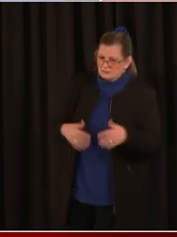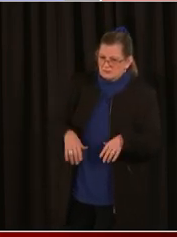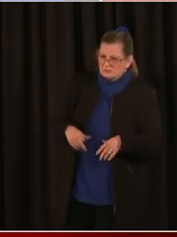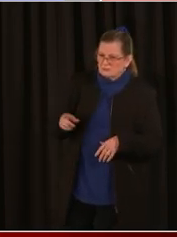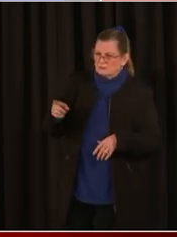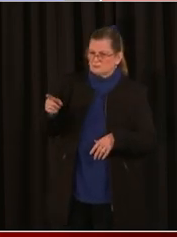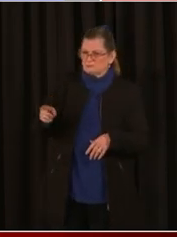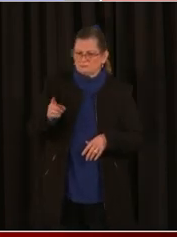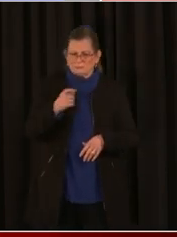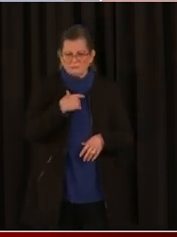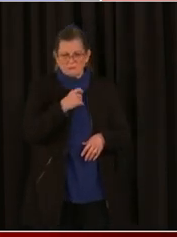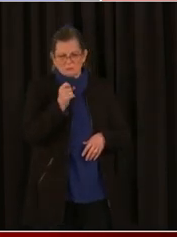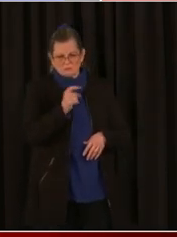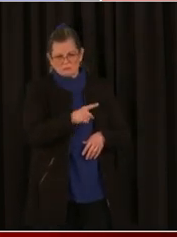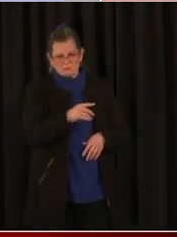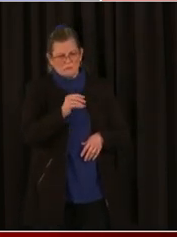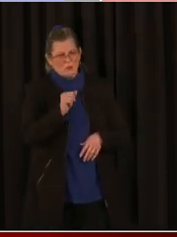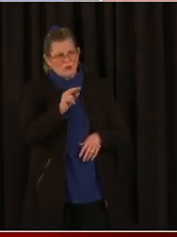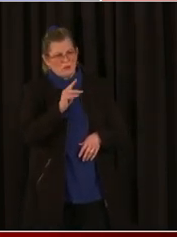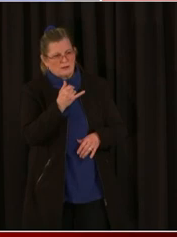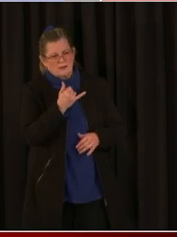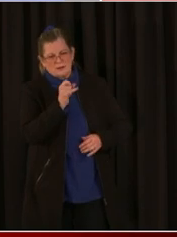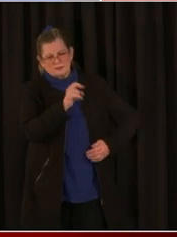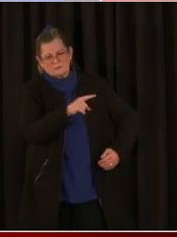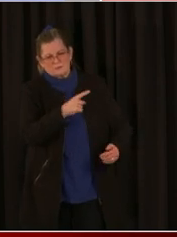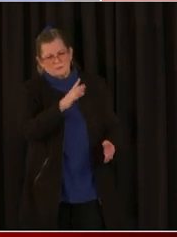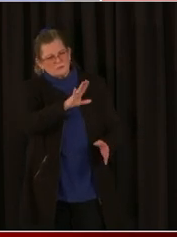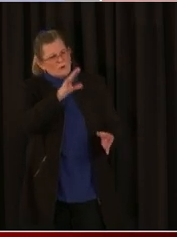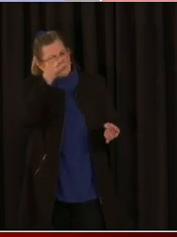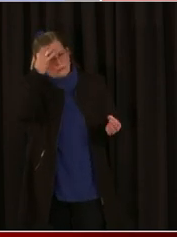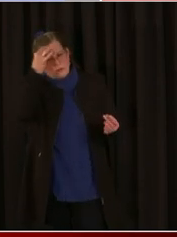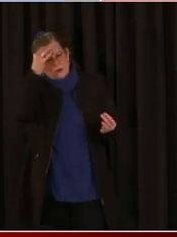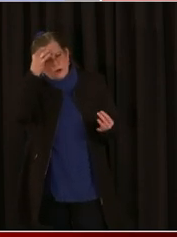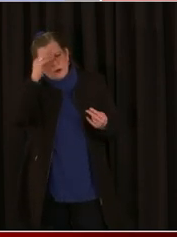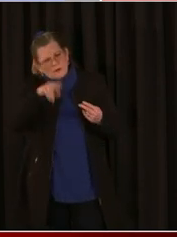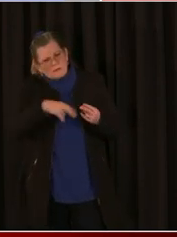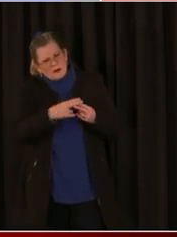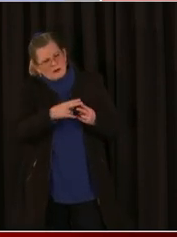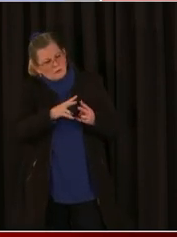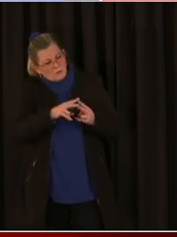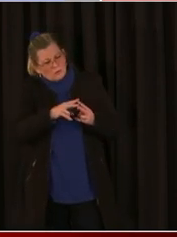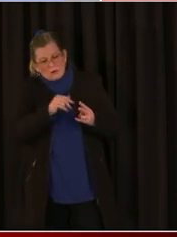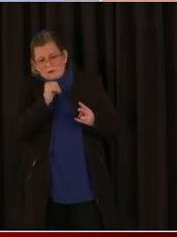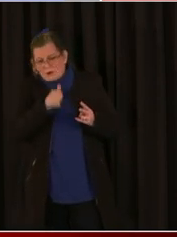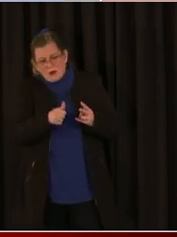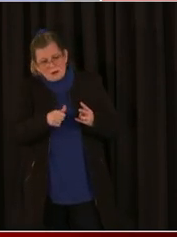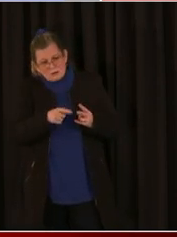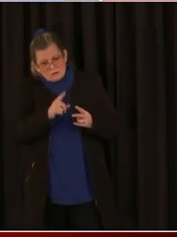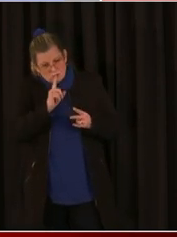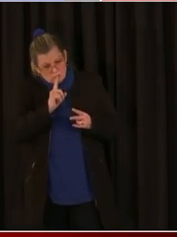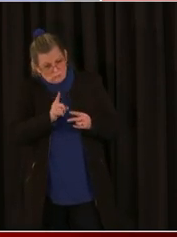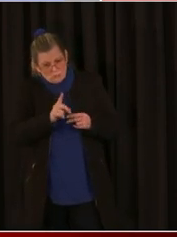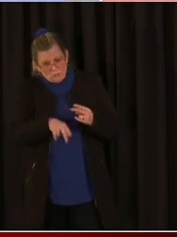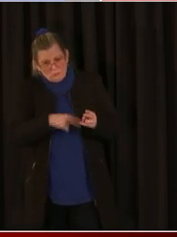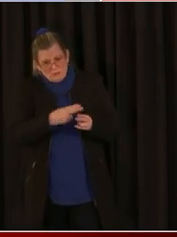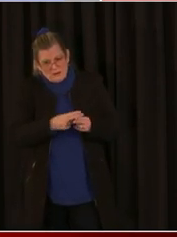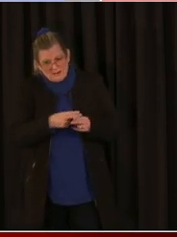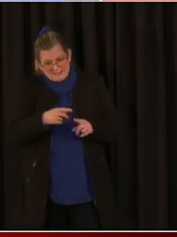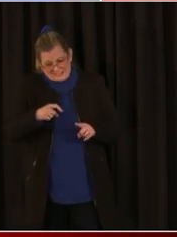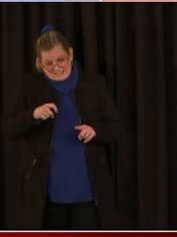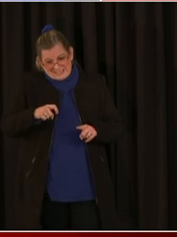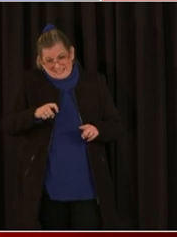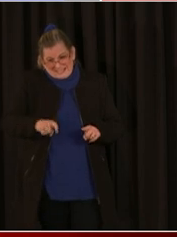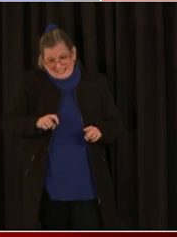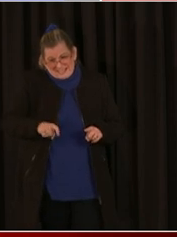Mayor Bowser, could I ask you about that while we're on this topic? Just your thoughts on whether or not, I mean, you've talked about the